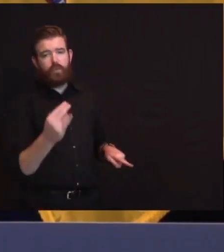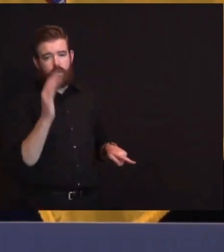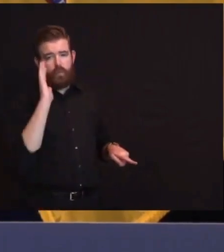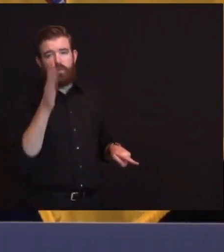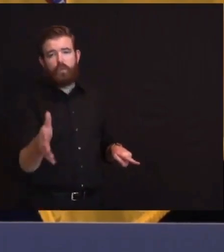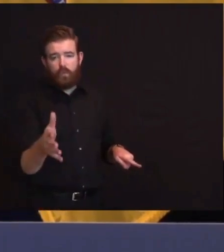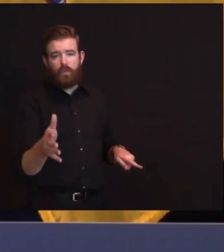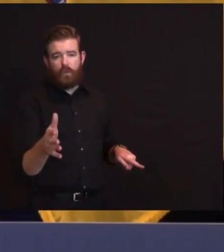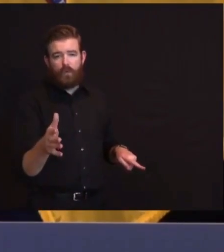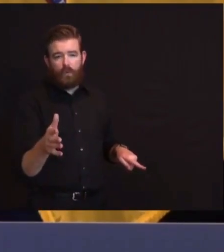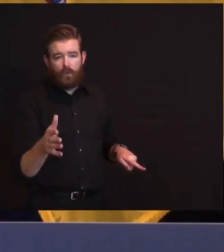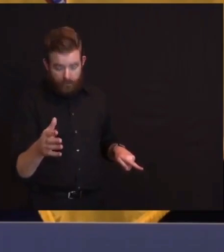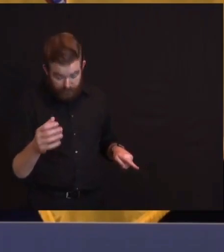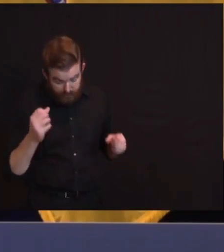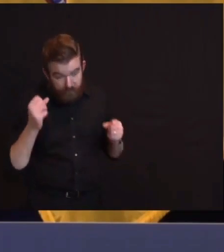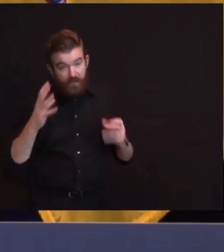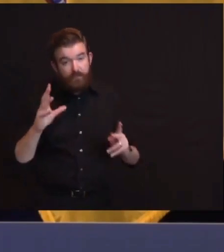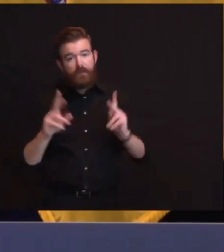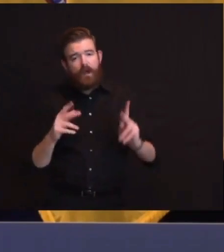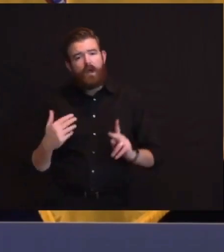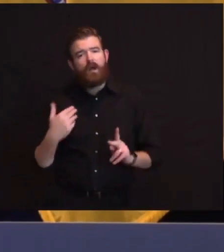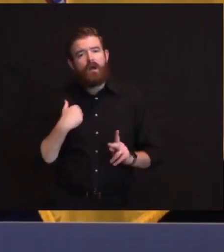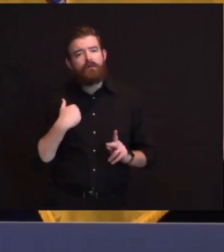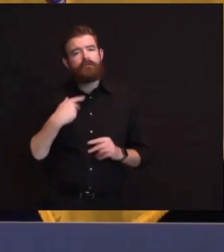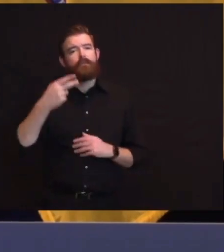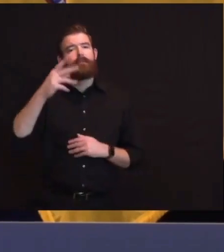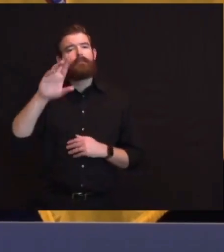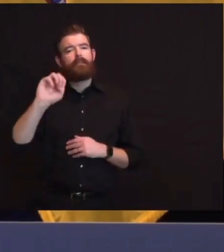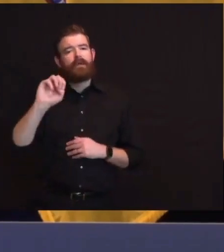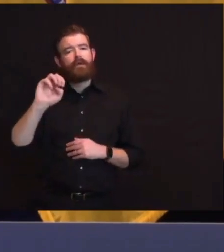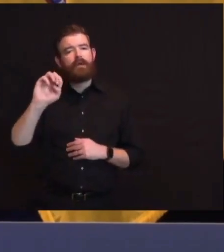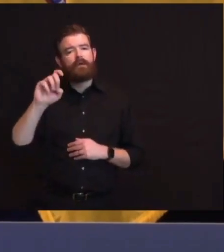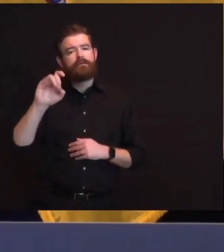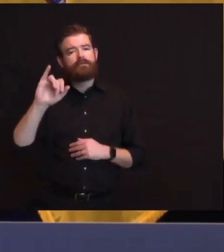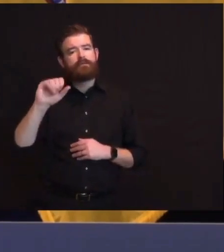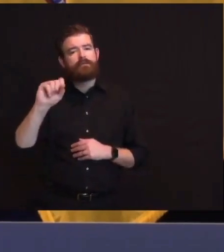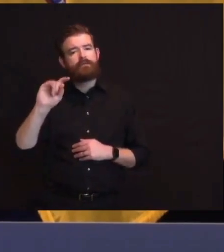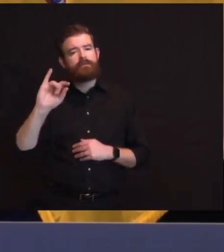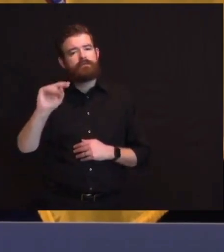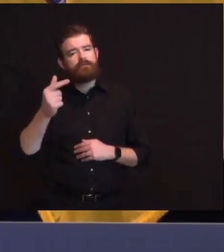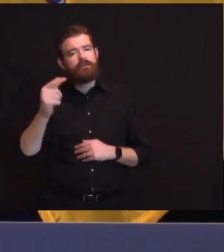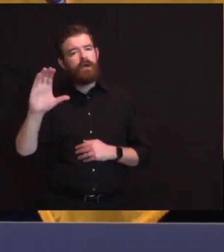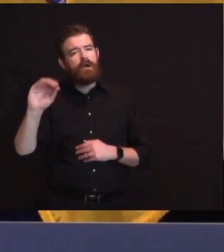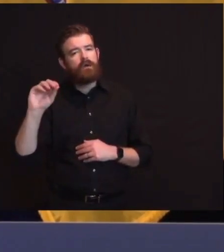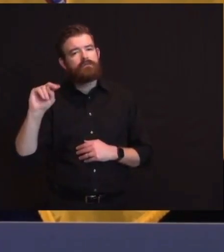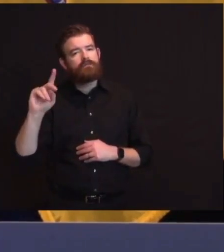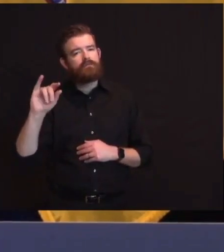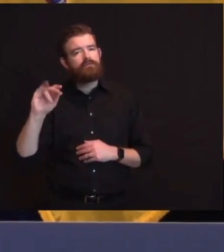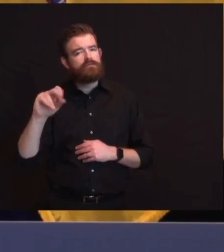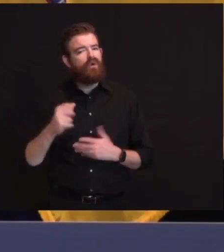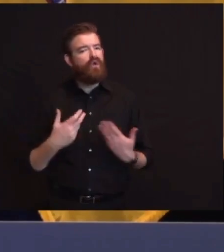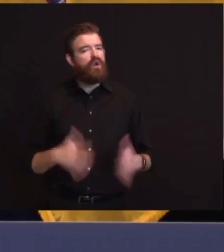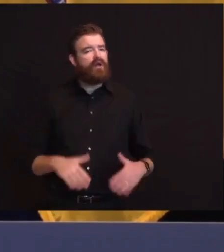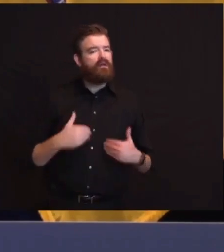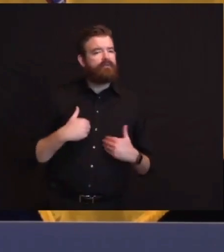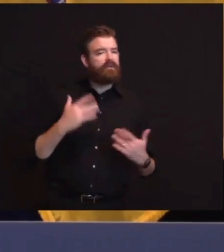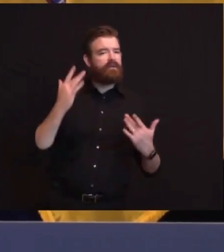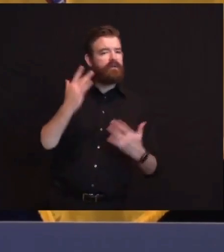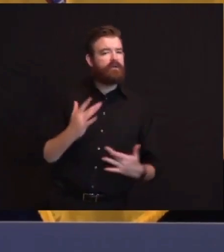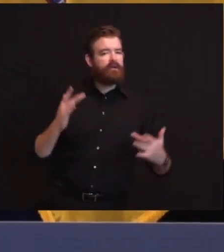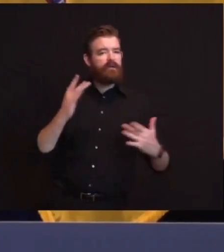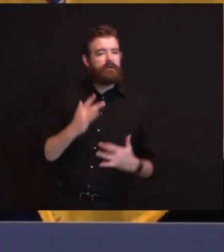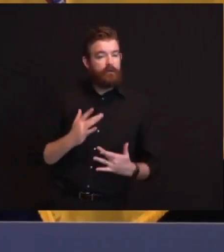in the millions. Hundreds of thousands of seniors would lose access to medication, women